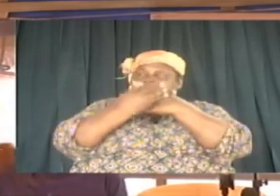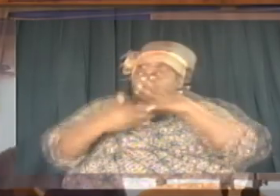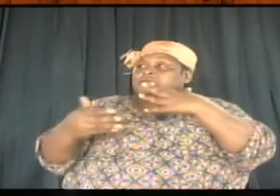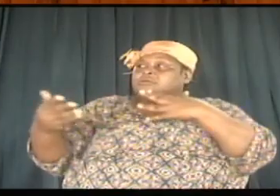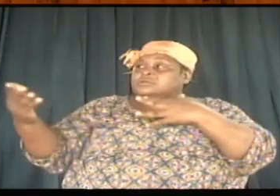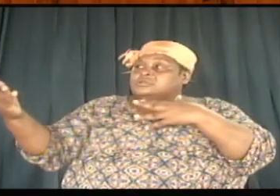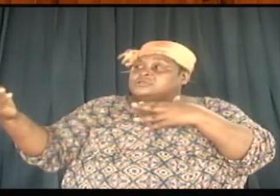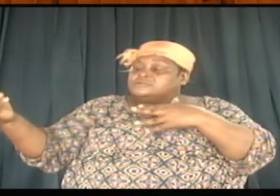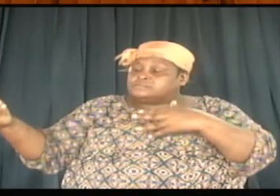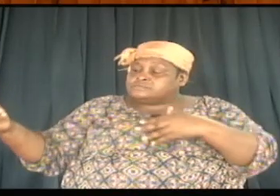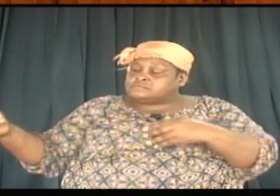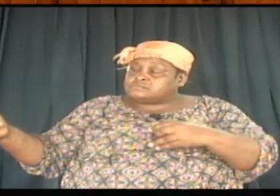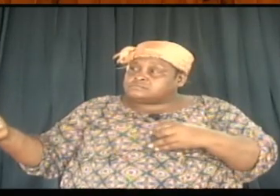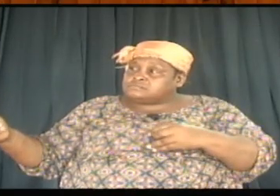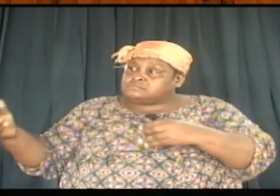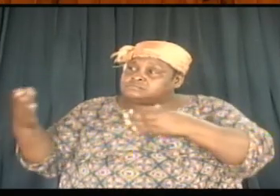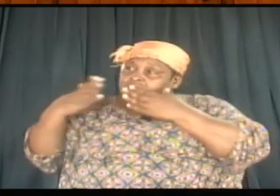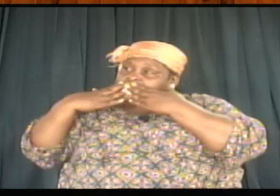name?